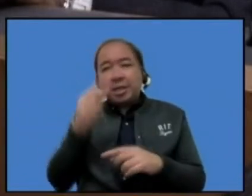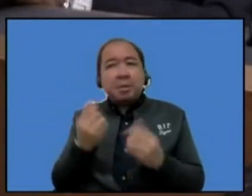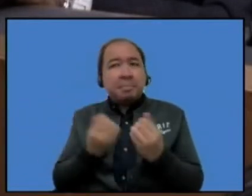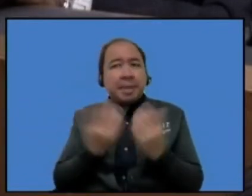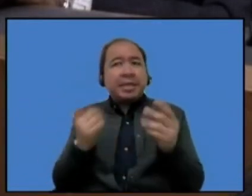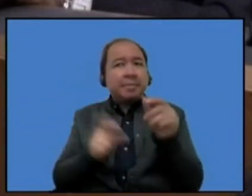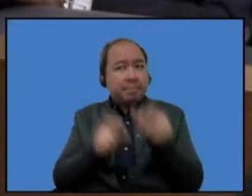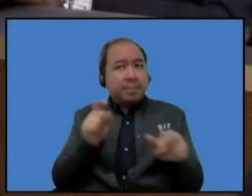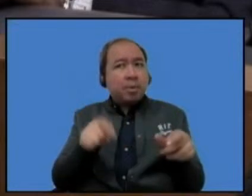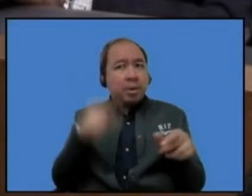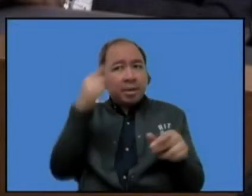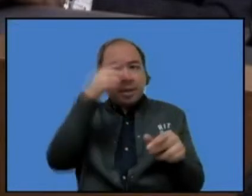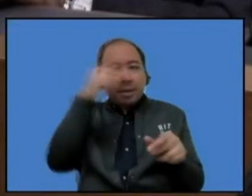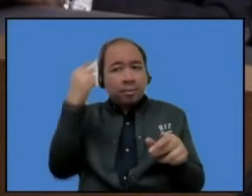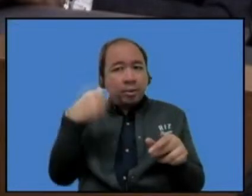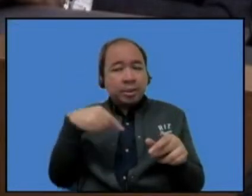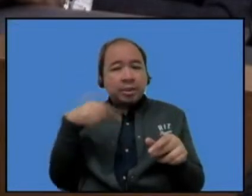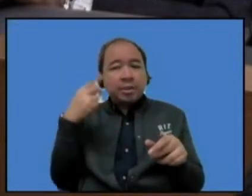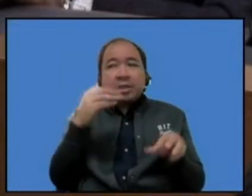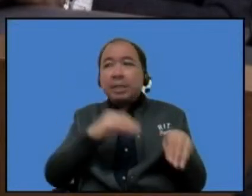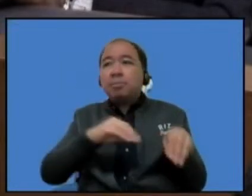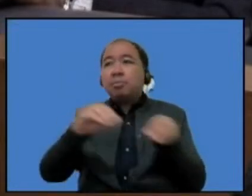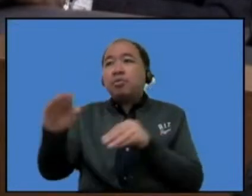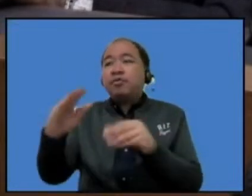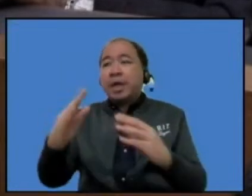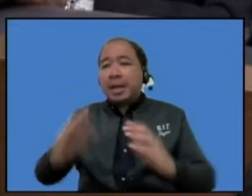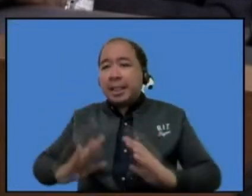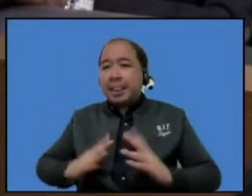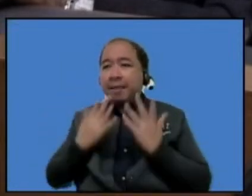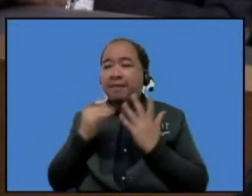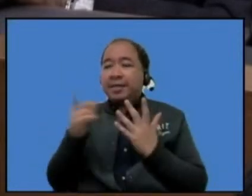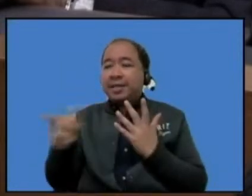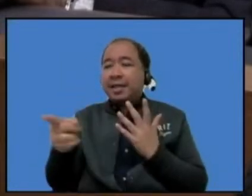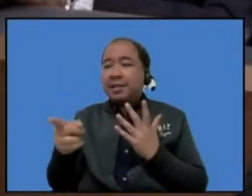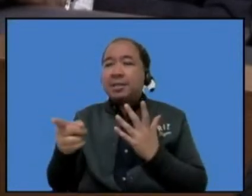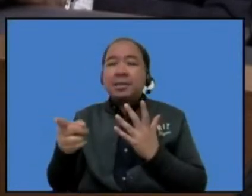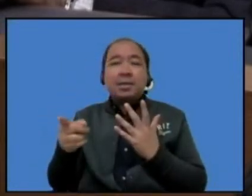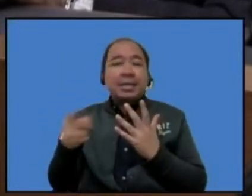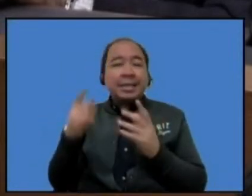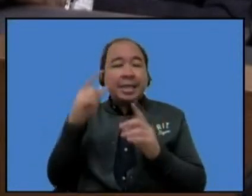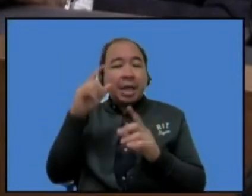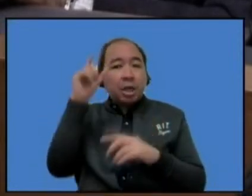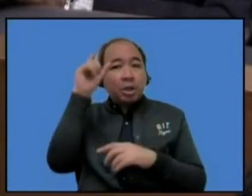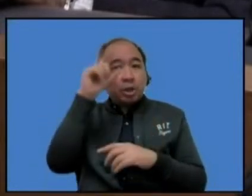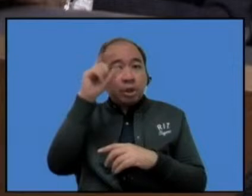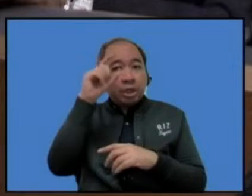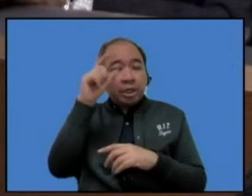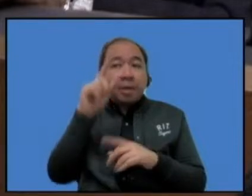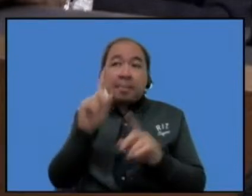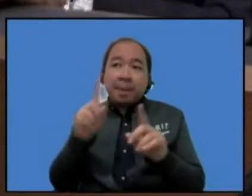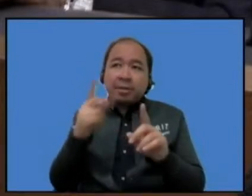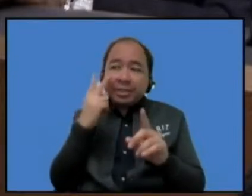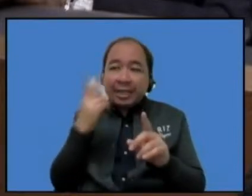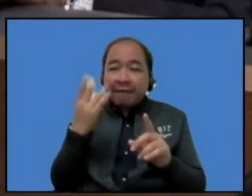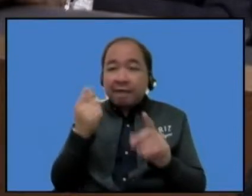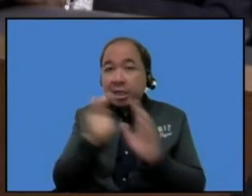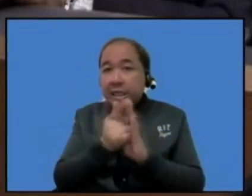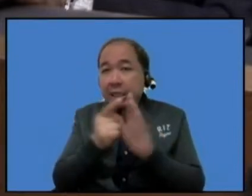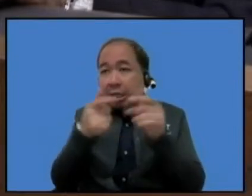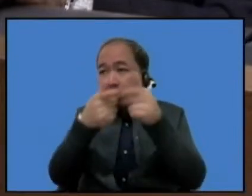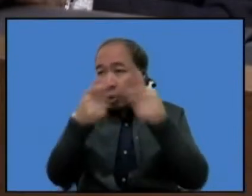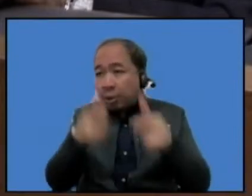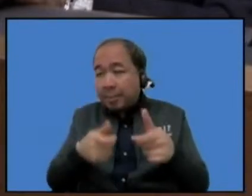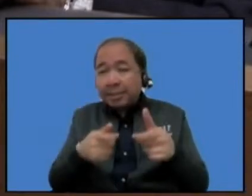been found to be residing in Turkey without legal status, and some of them without any documents. And in response to this,